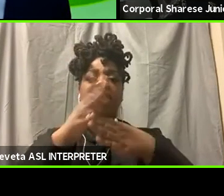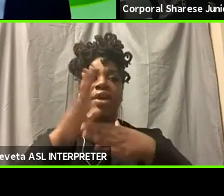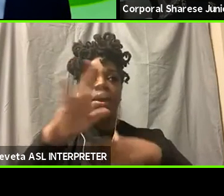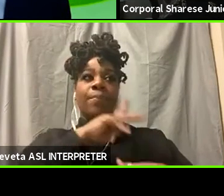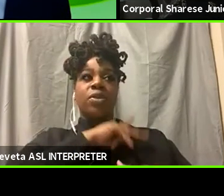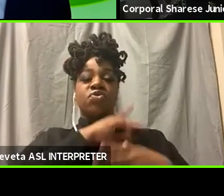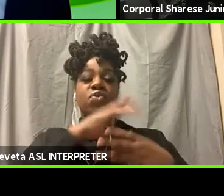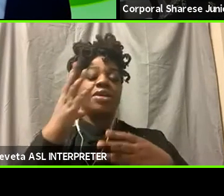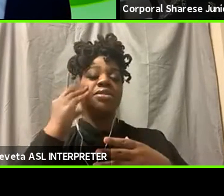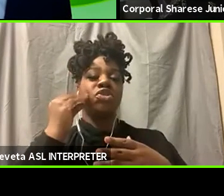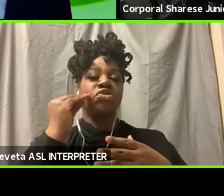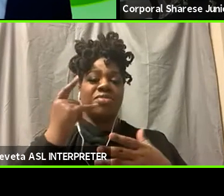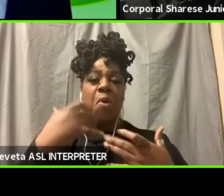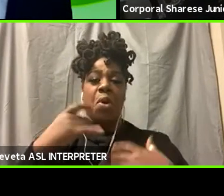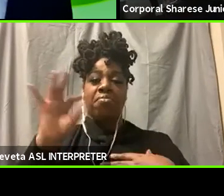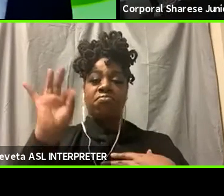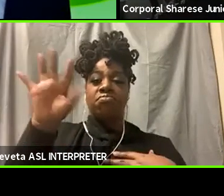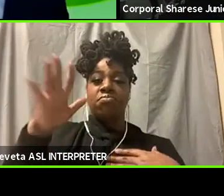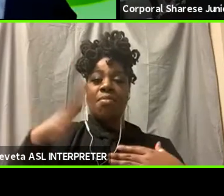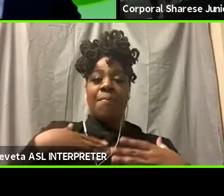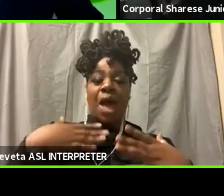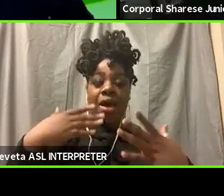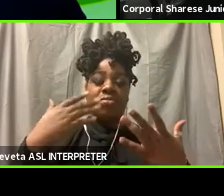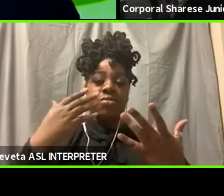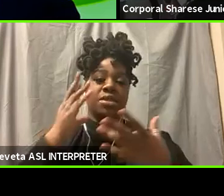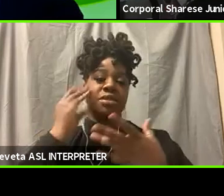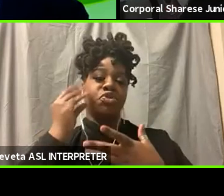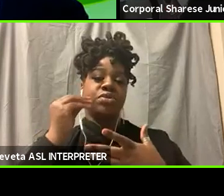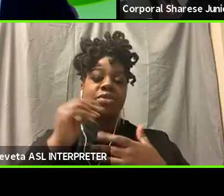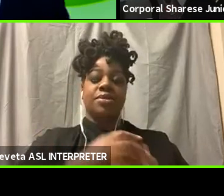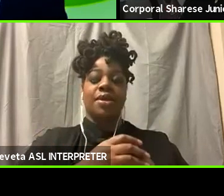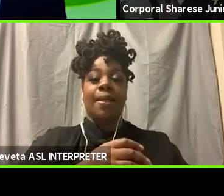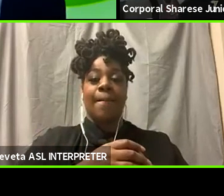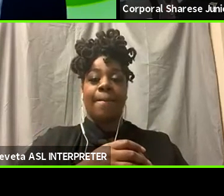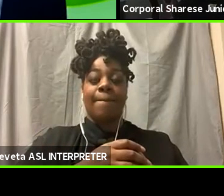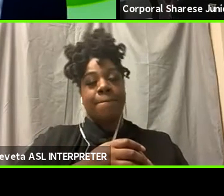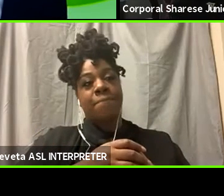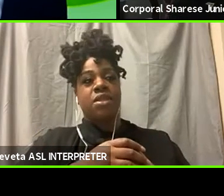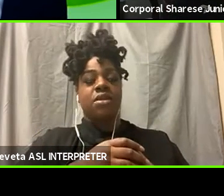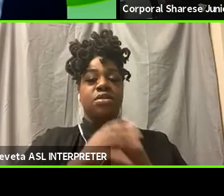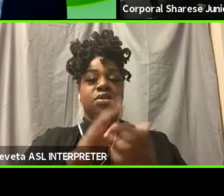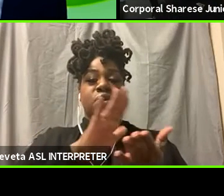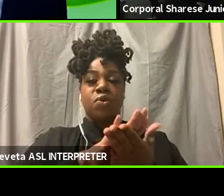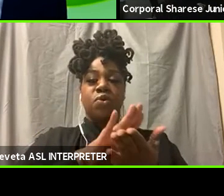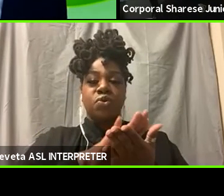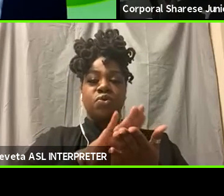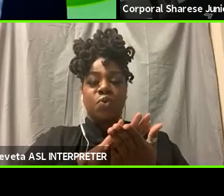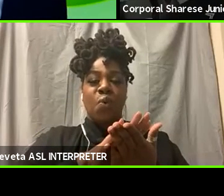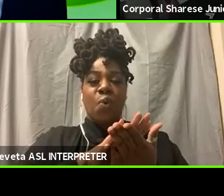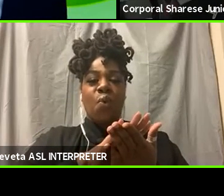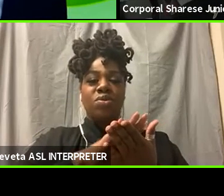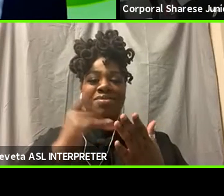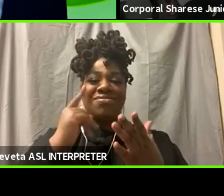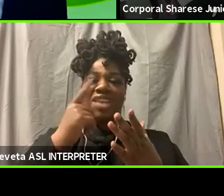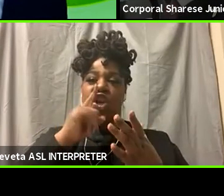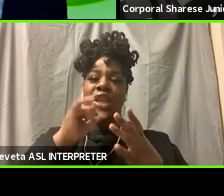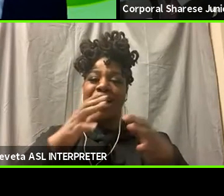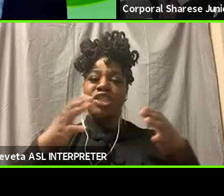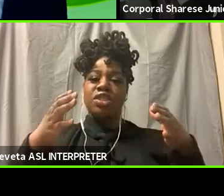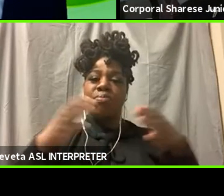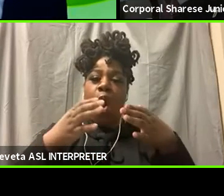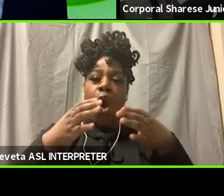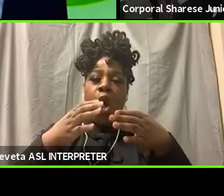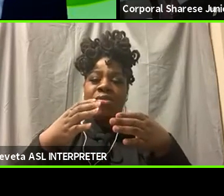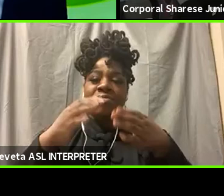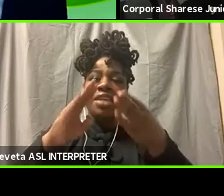mine as a way of answering this question. So, schools are a microcosm of society. That's one of the things I love about schools. All